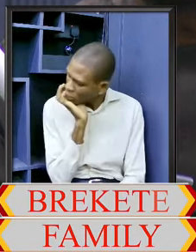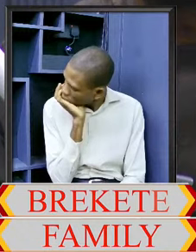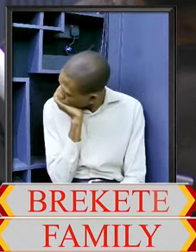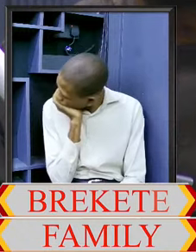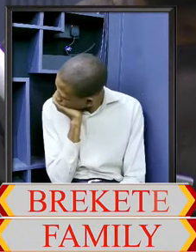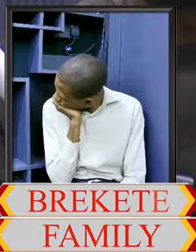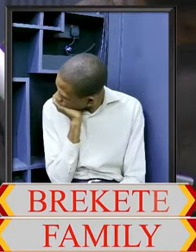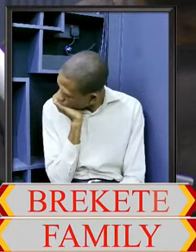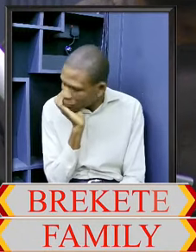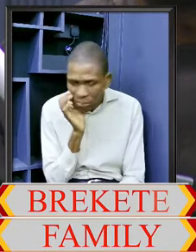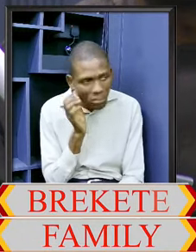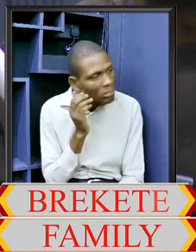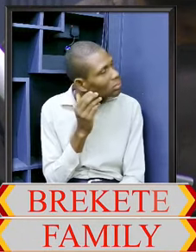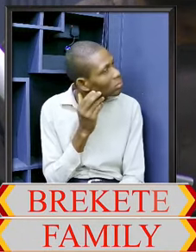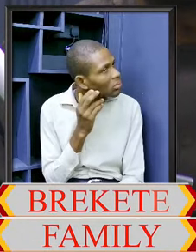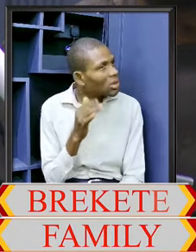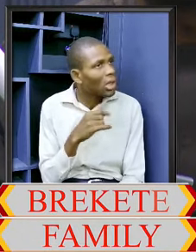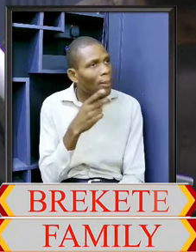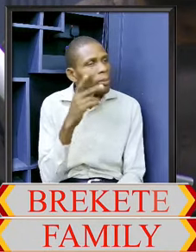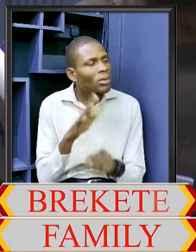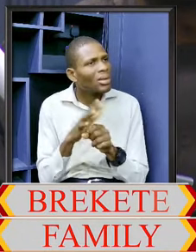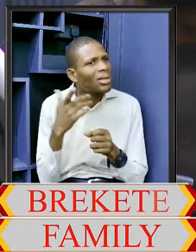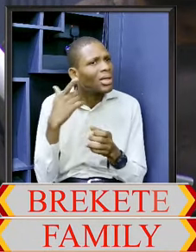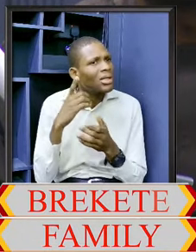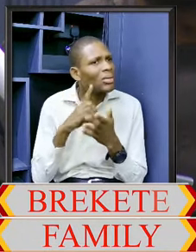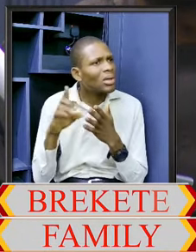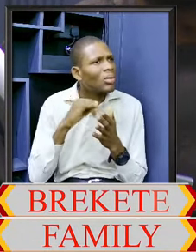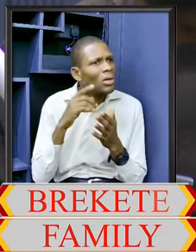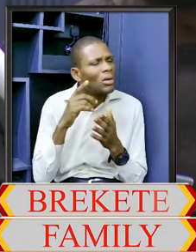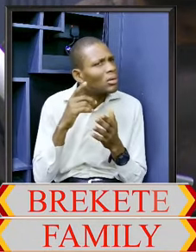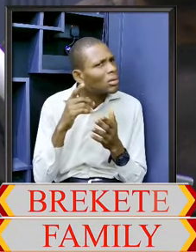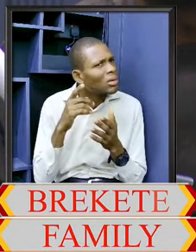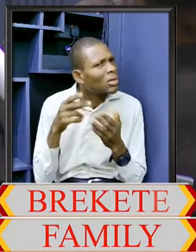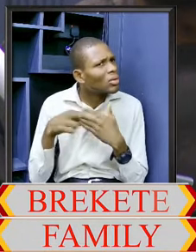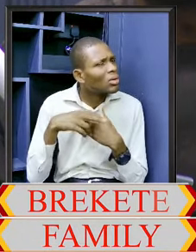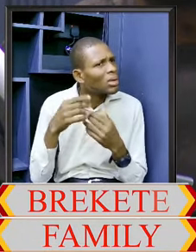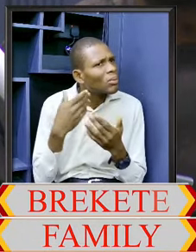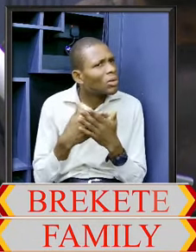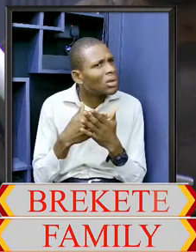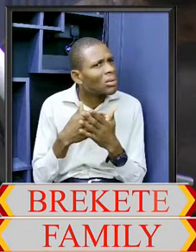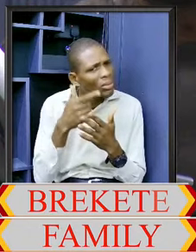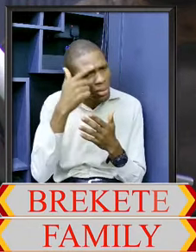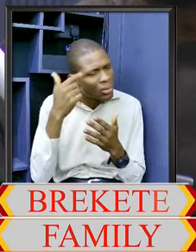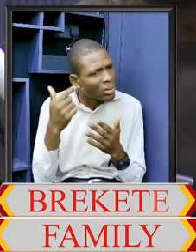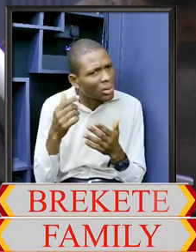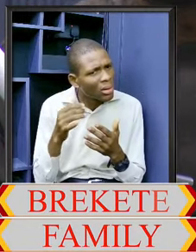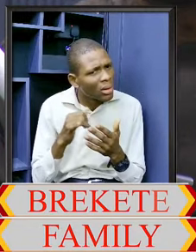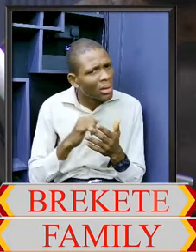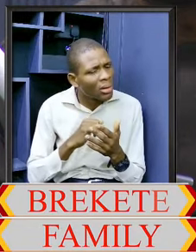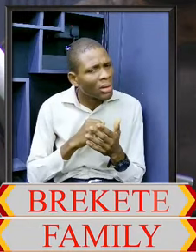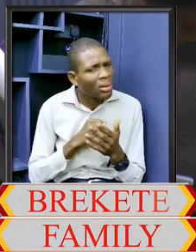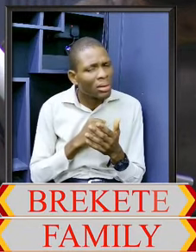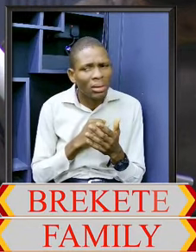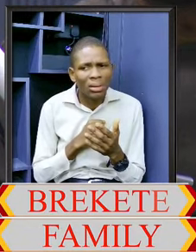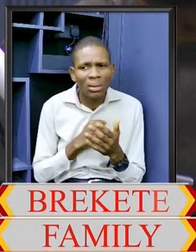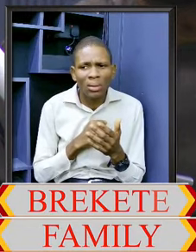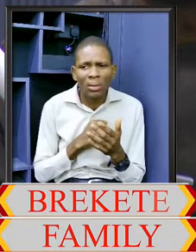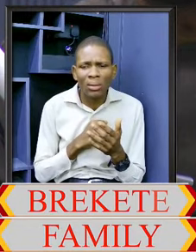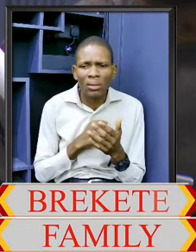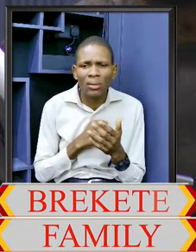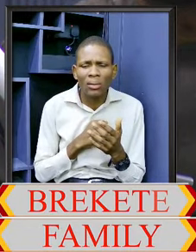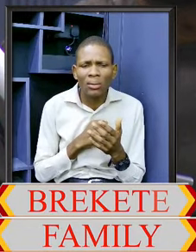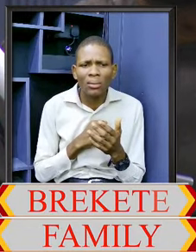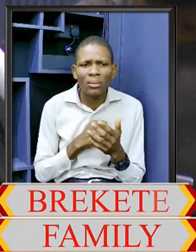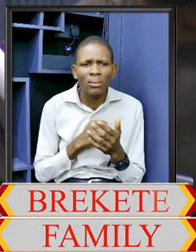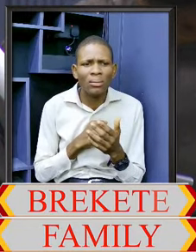month we are. That I will return the money because I'm also a contractor and the work which I'm putting